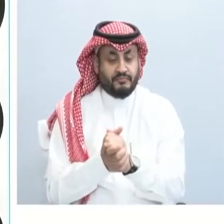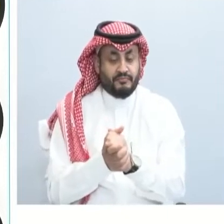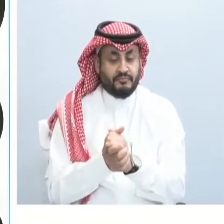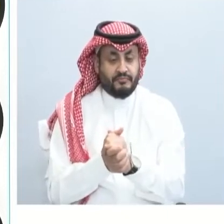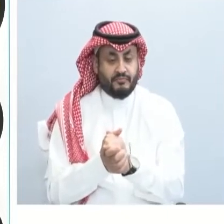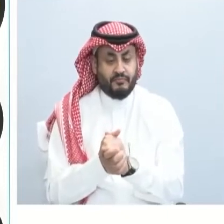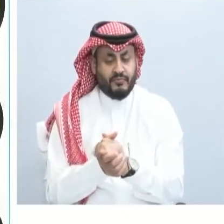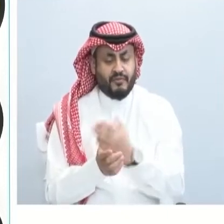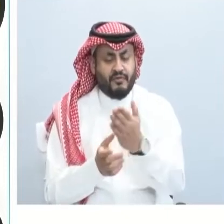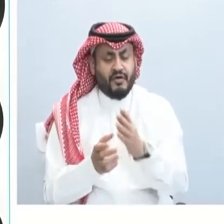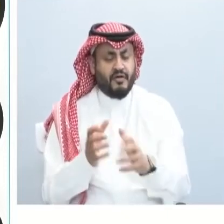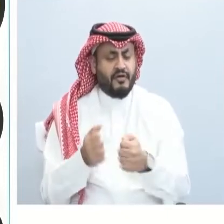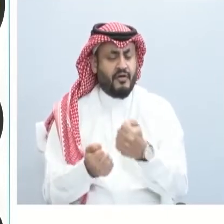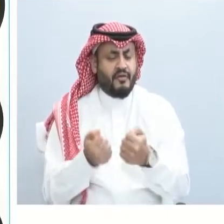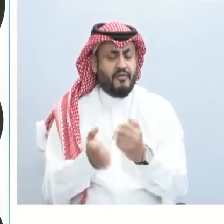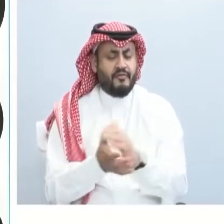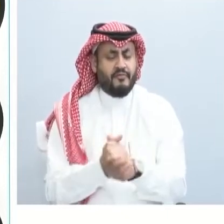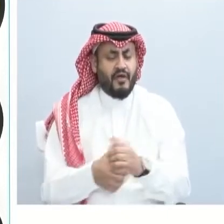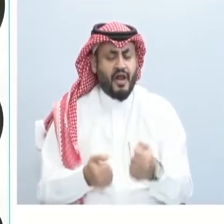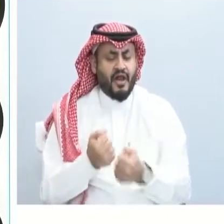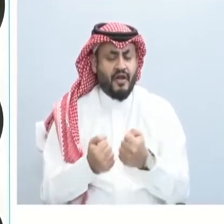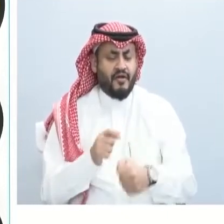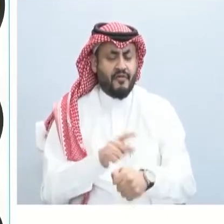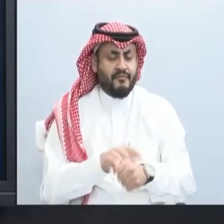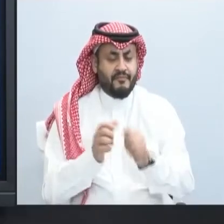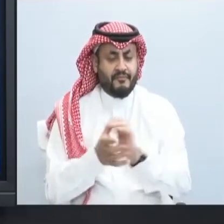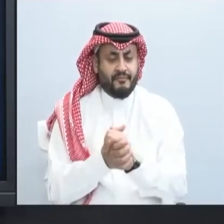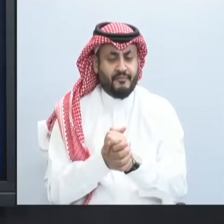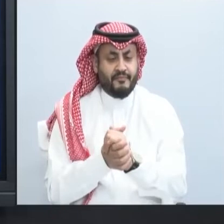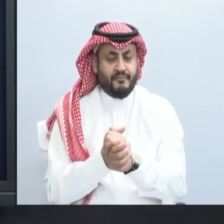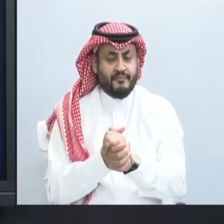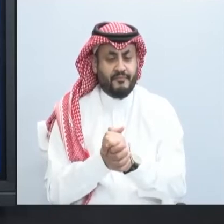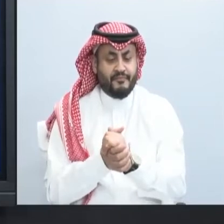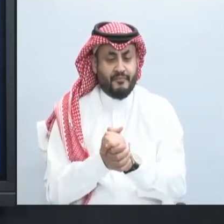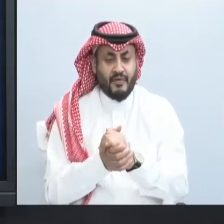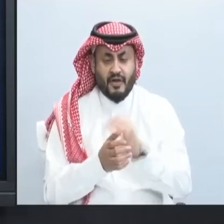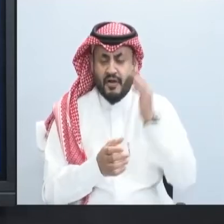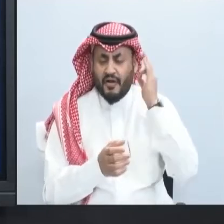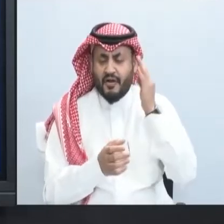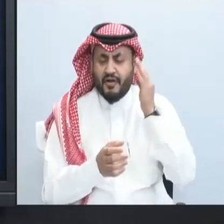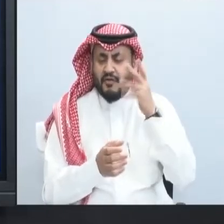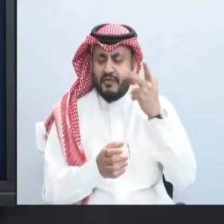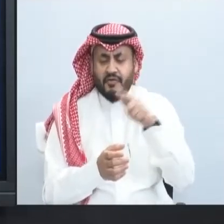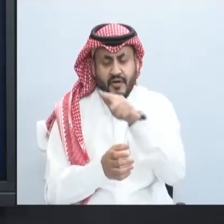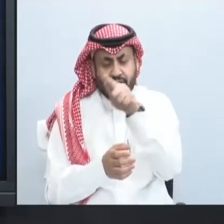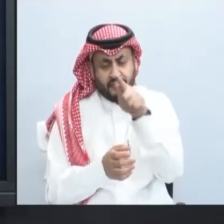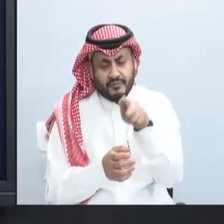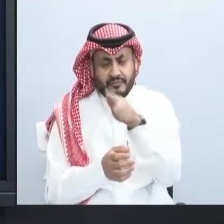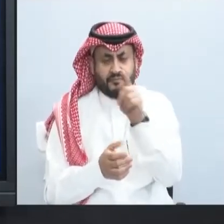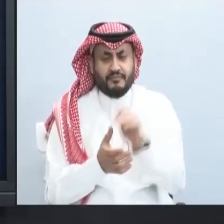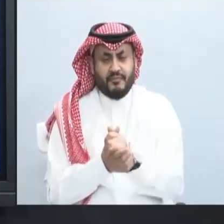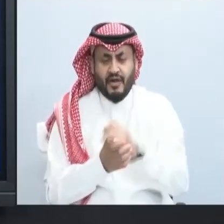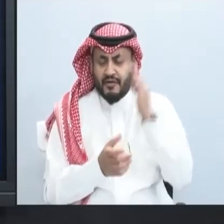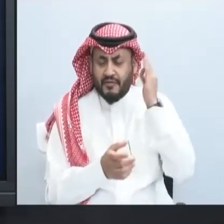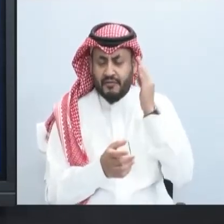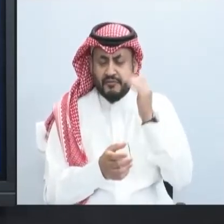we did practice the challenge time, where what we had to do with this practice is to listen to a